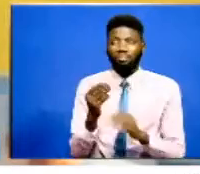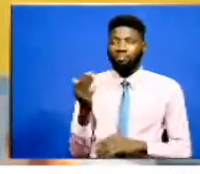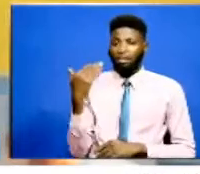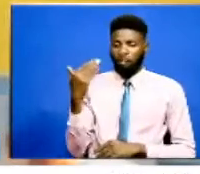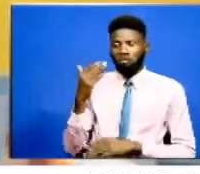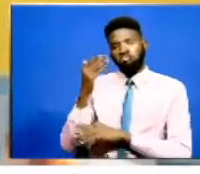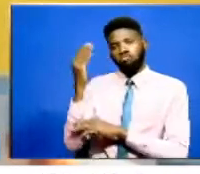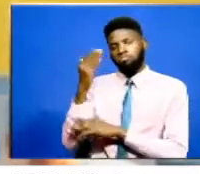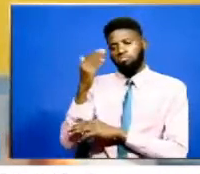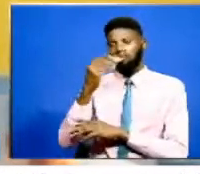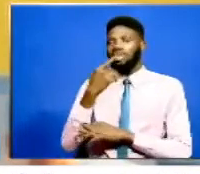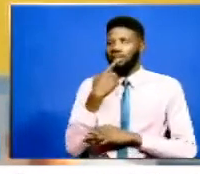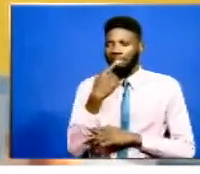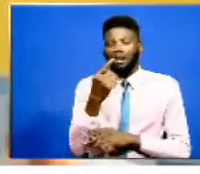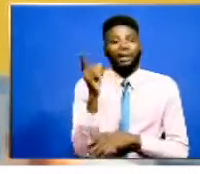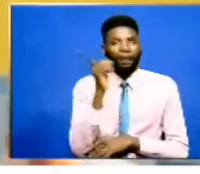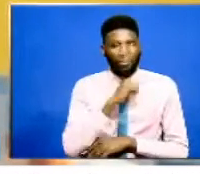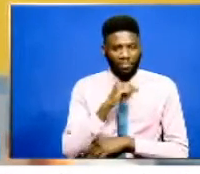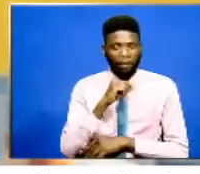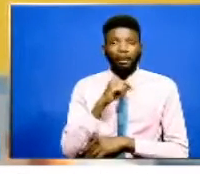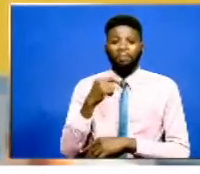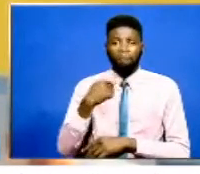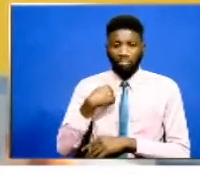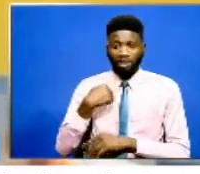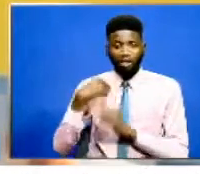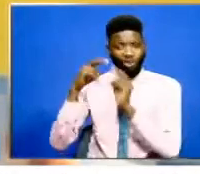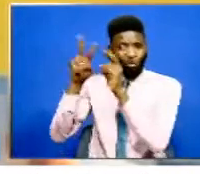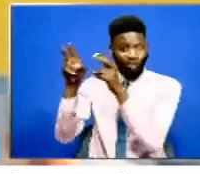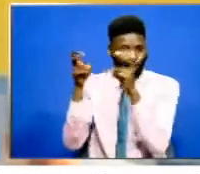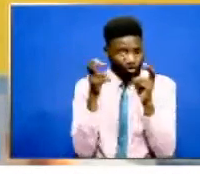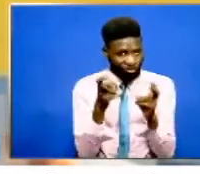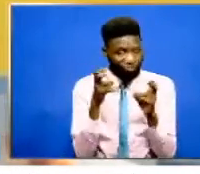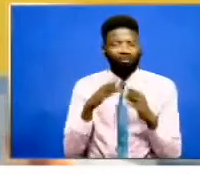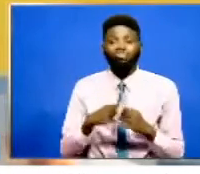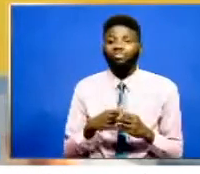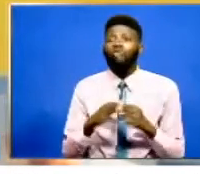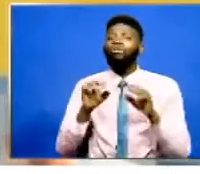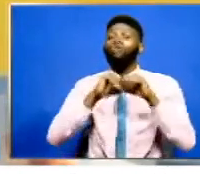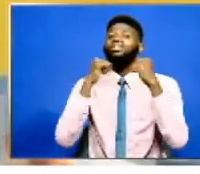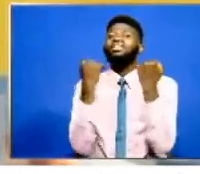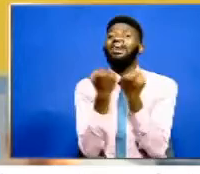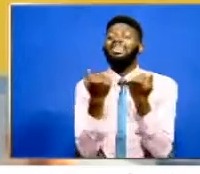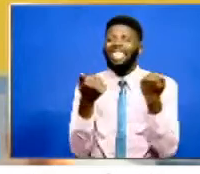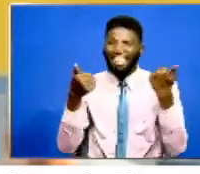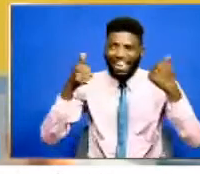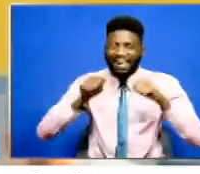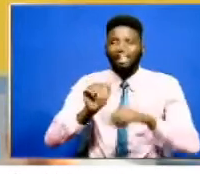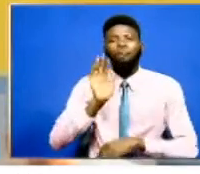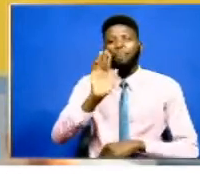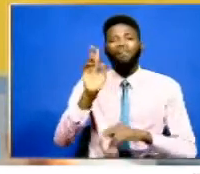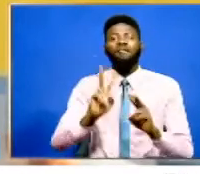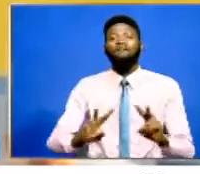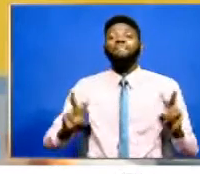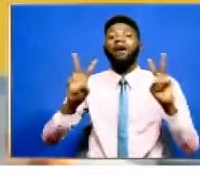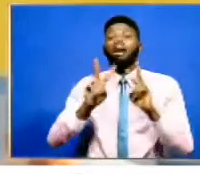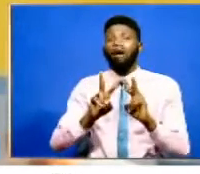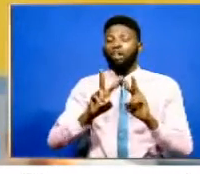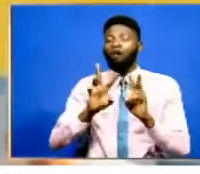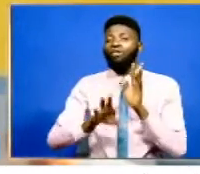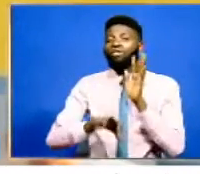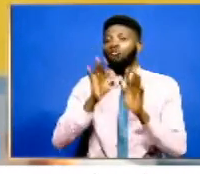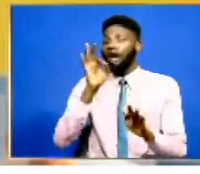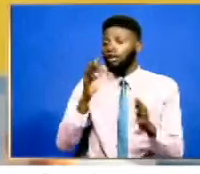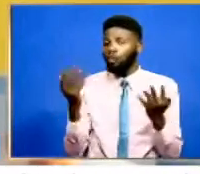the true measure, and I quote, the true measure of any society can be found in how it treats